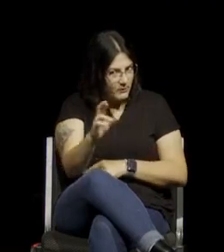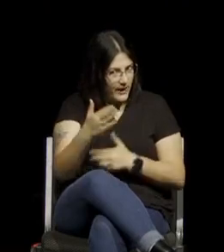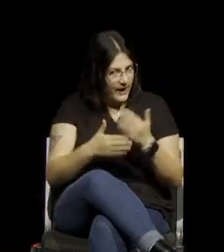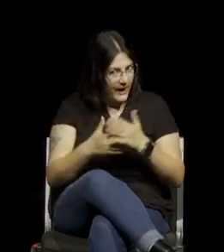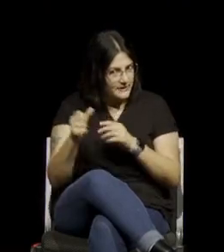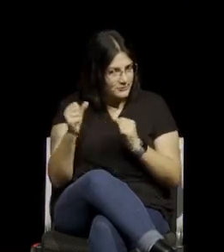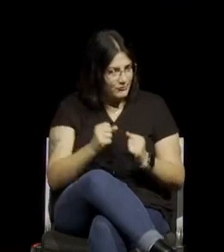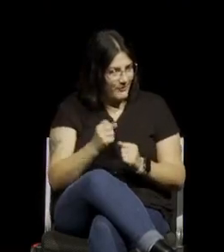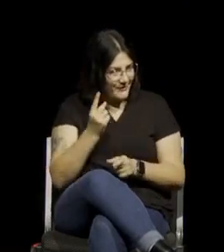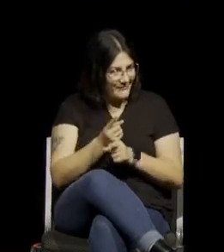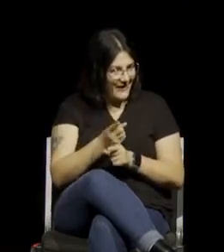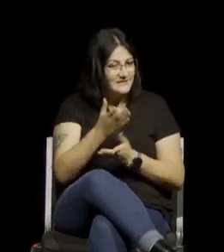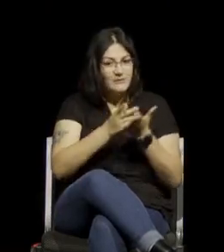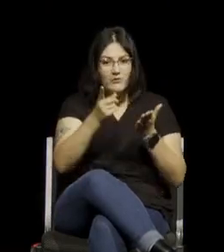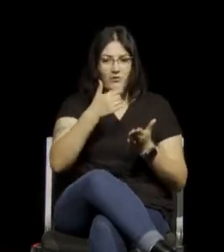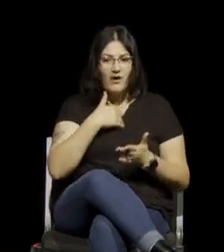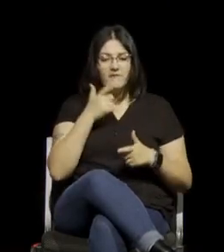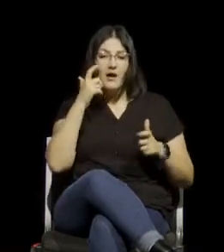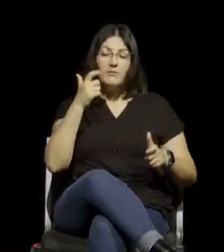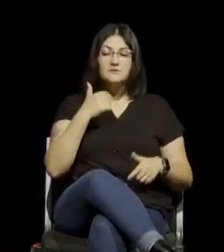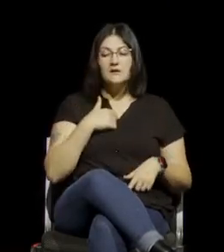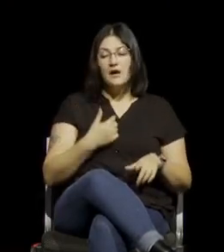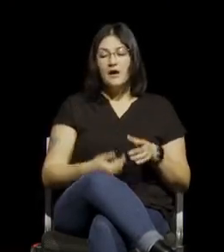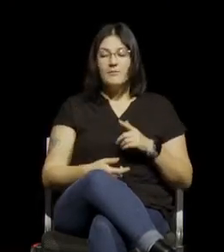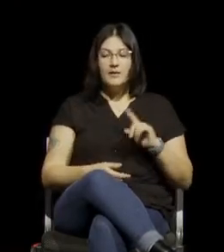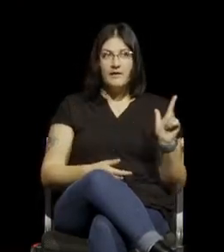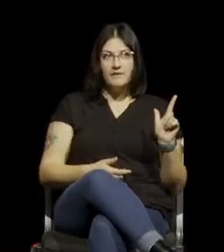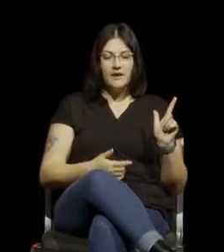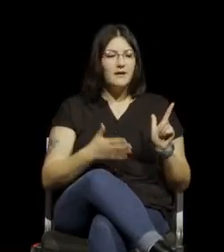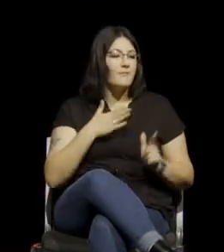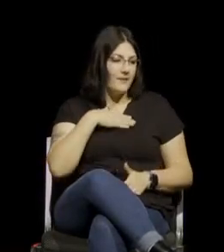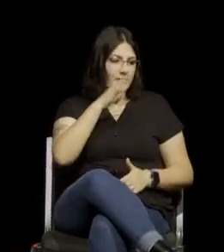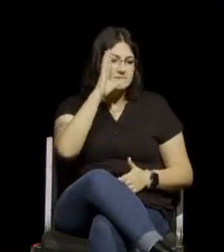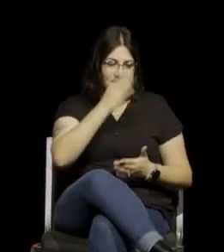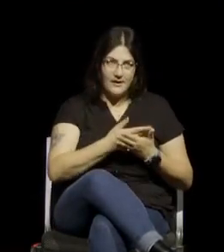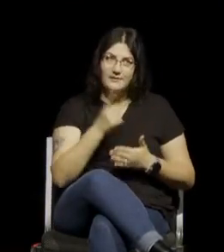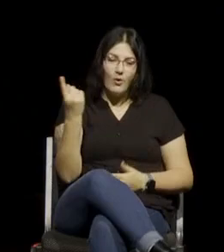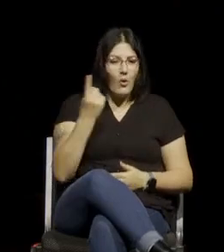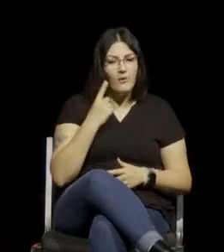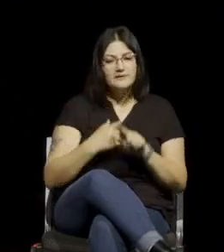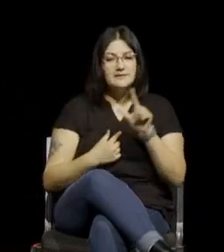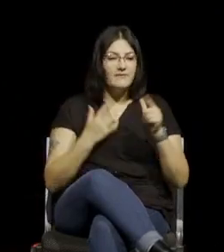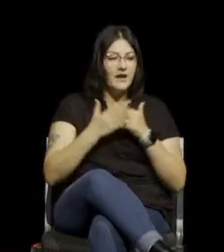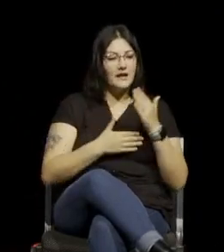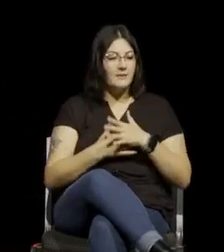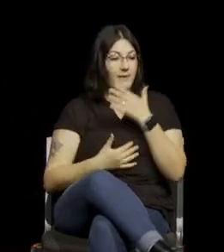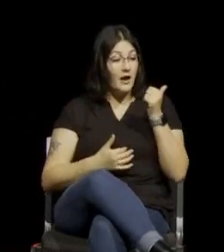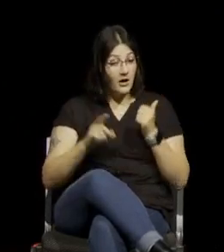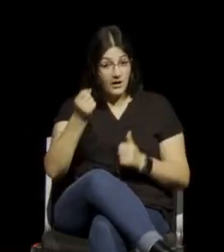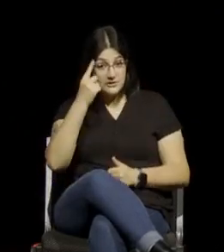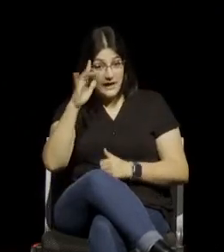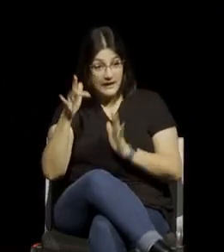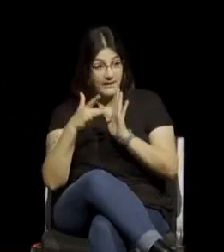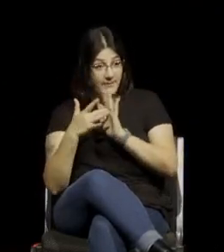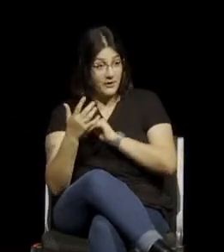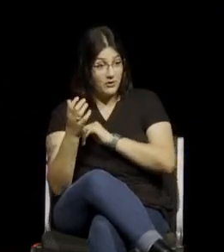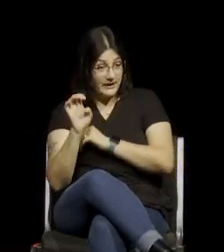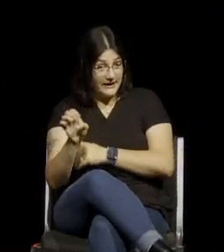that. And some of you have a complex about it. Dane has one. That's my son. Left-handed people in the Middle East, it's